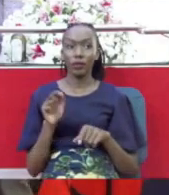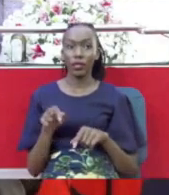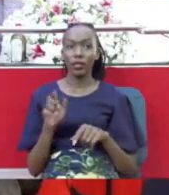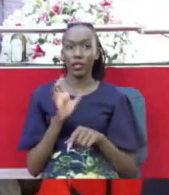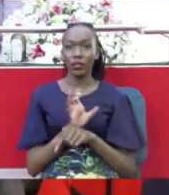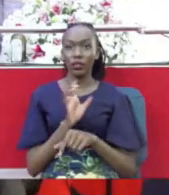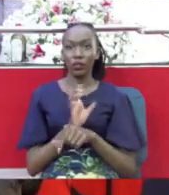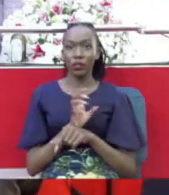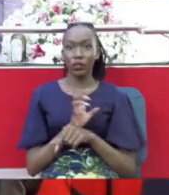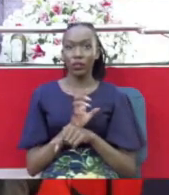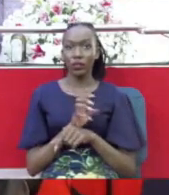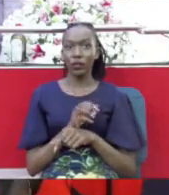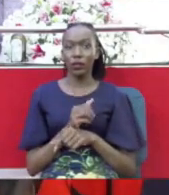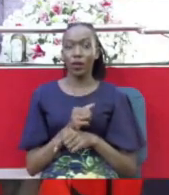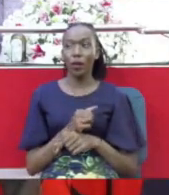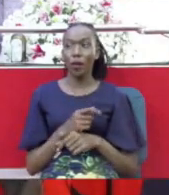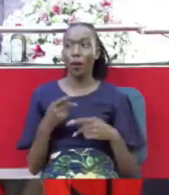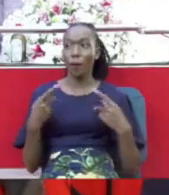hata miaka yetu.